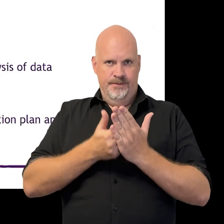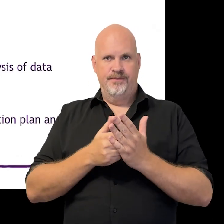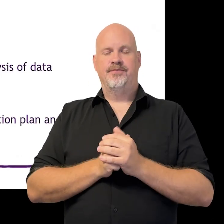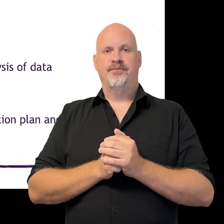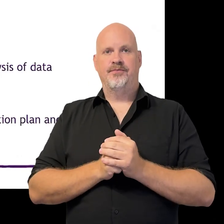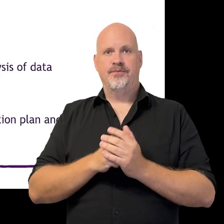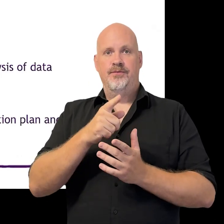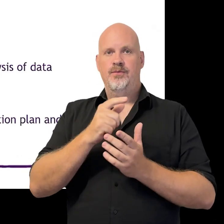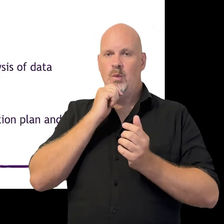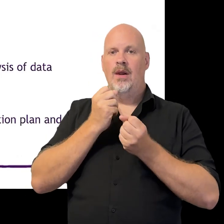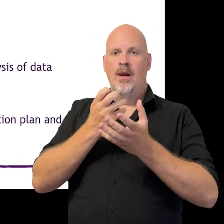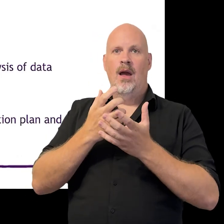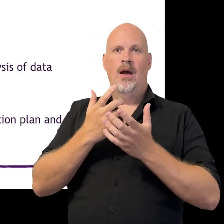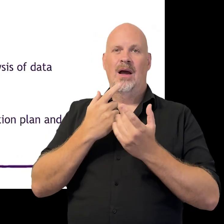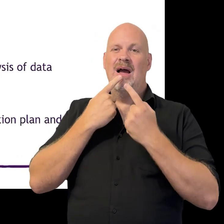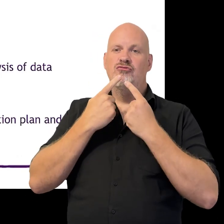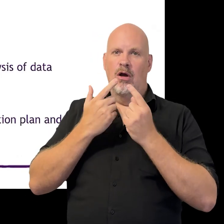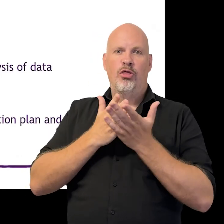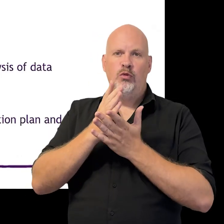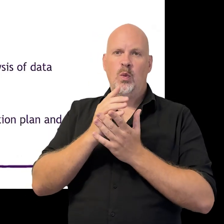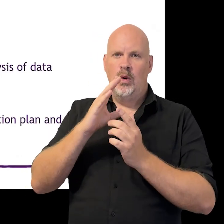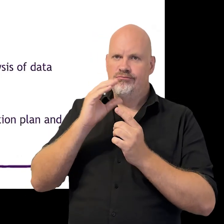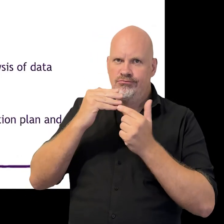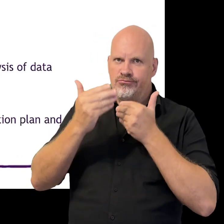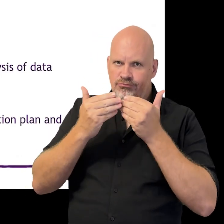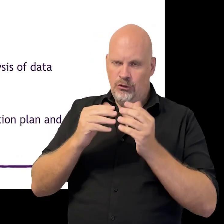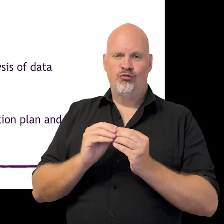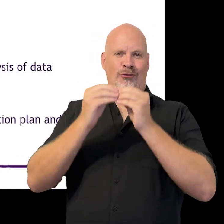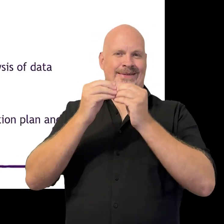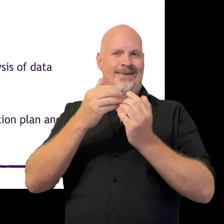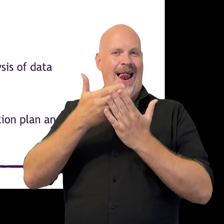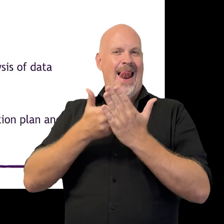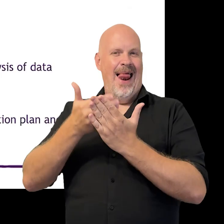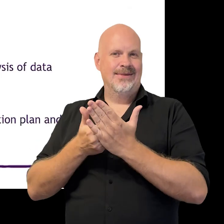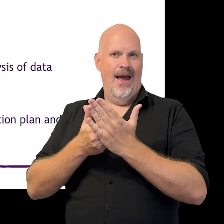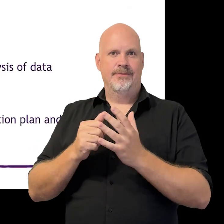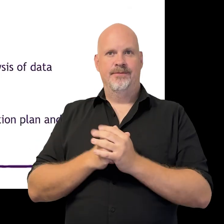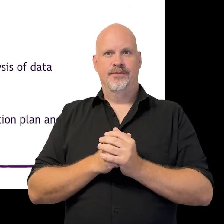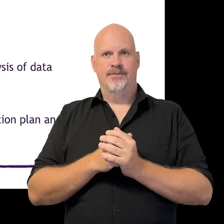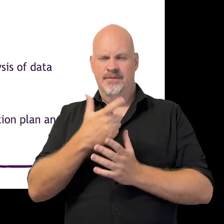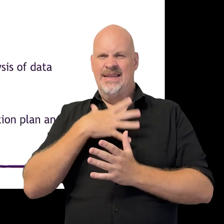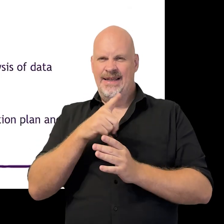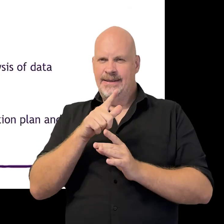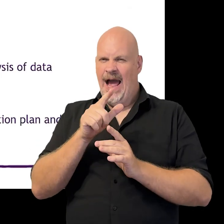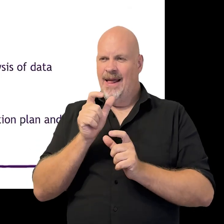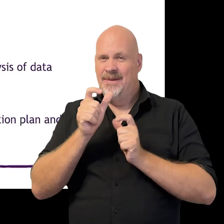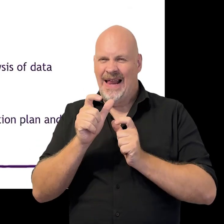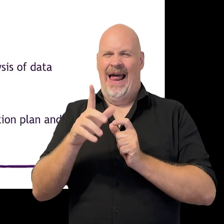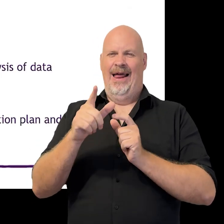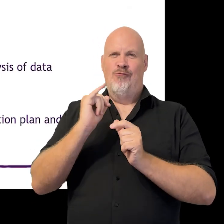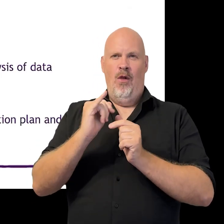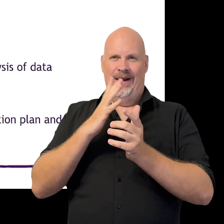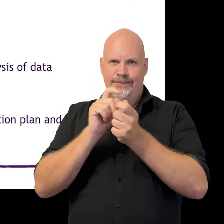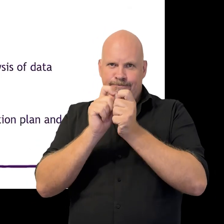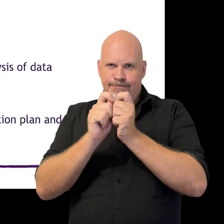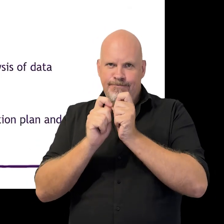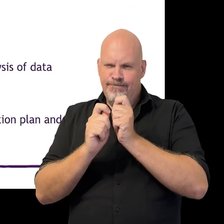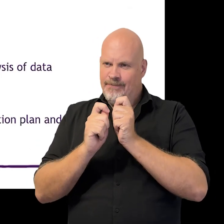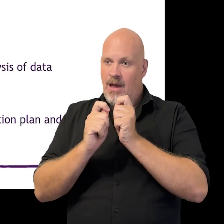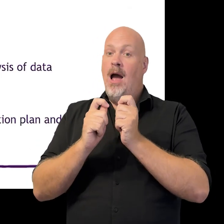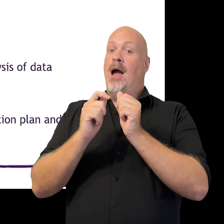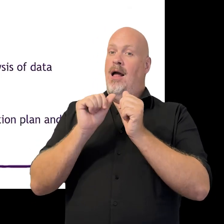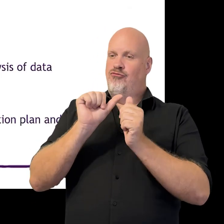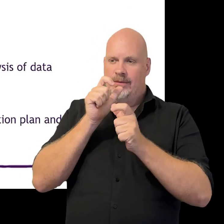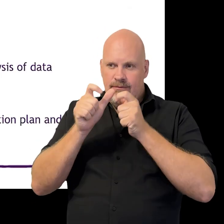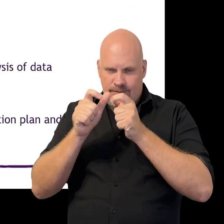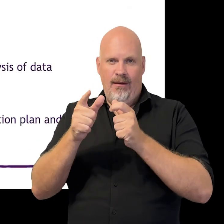turn, which will hopefully give you some direction in terms of what you need to